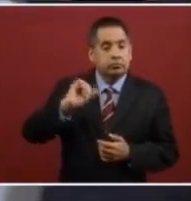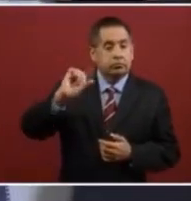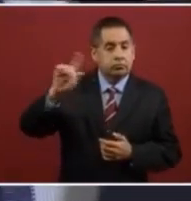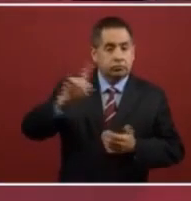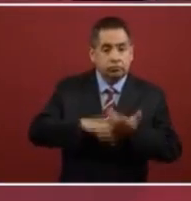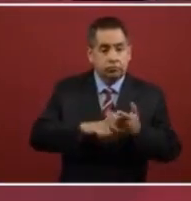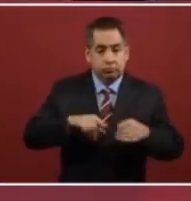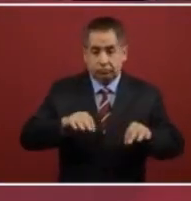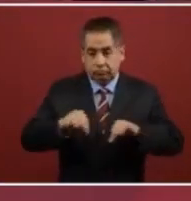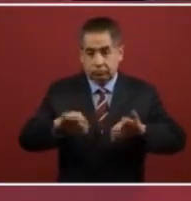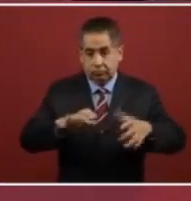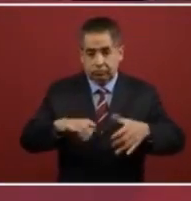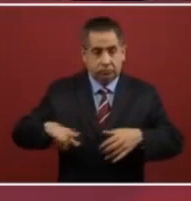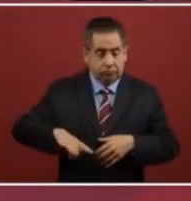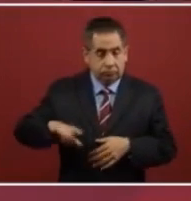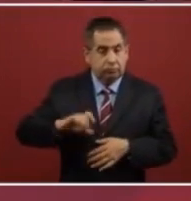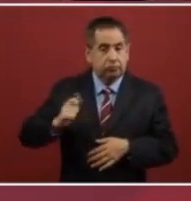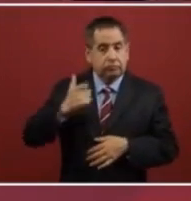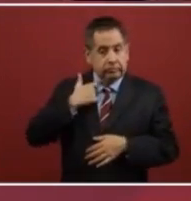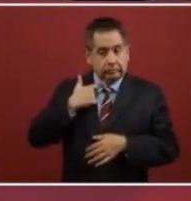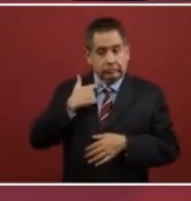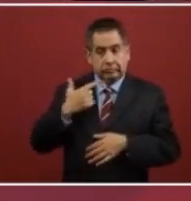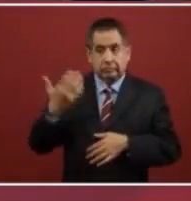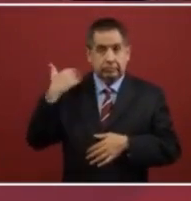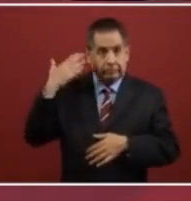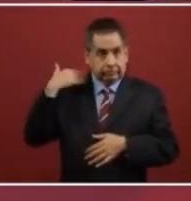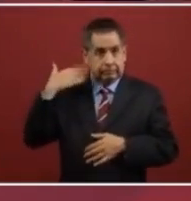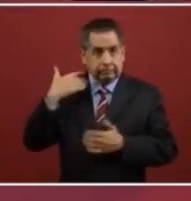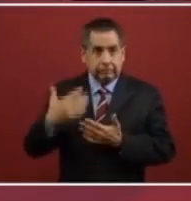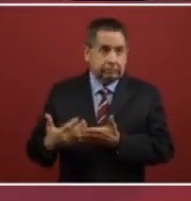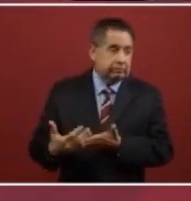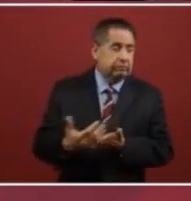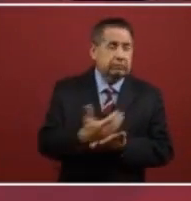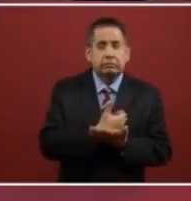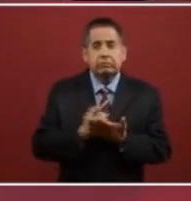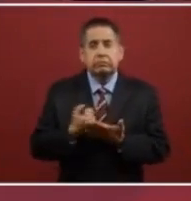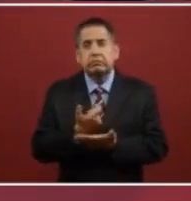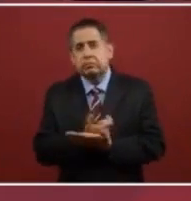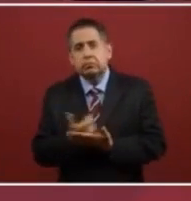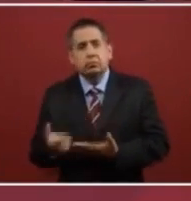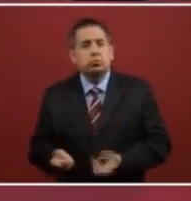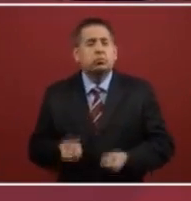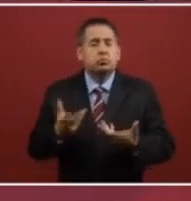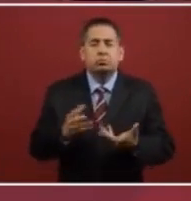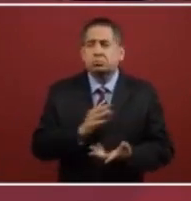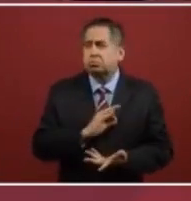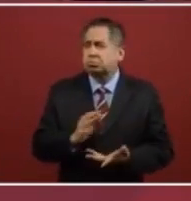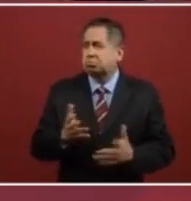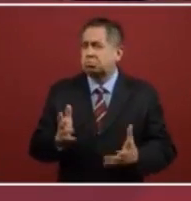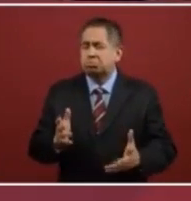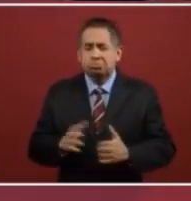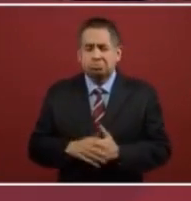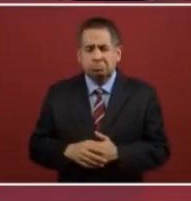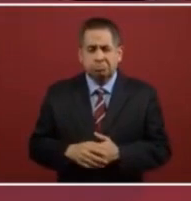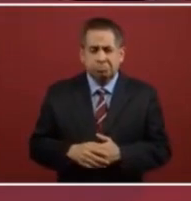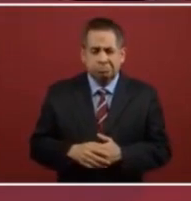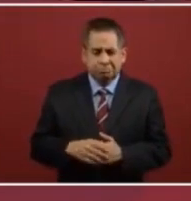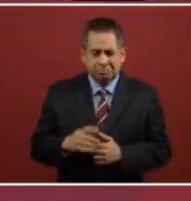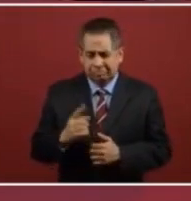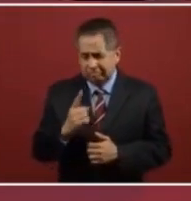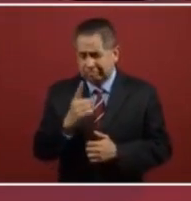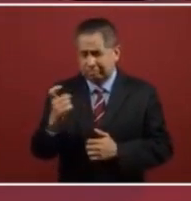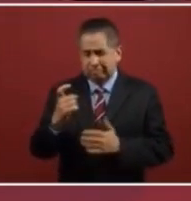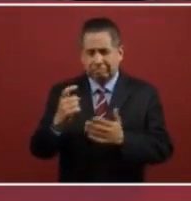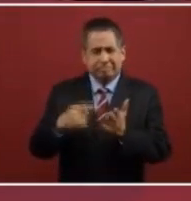servants que ganaban that were earning pues 100 veces